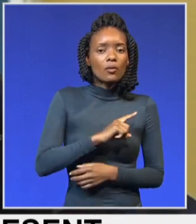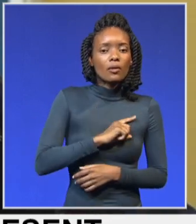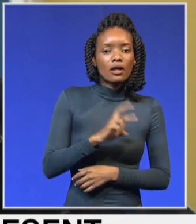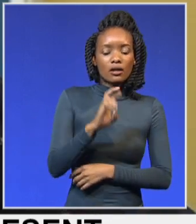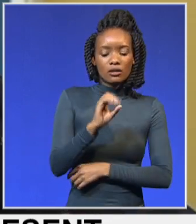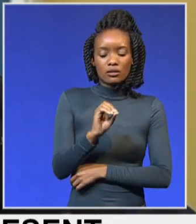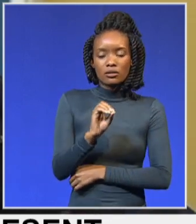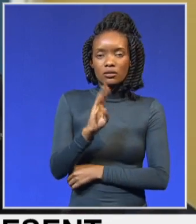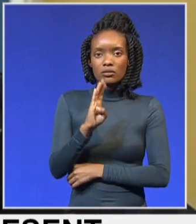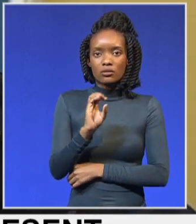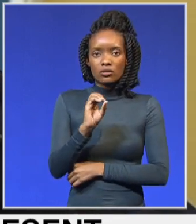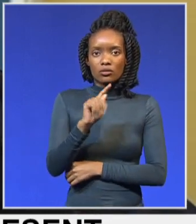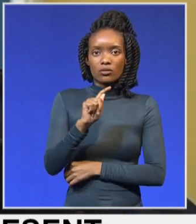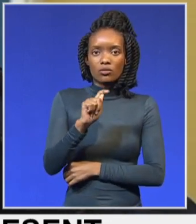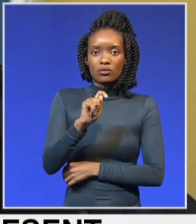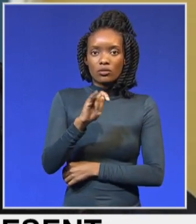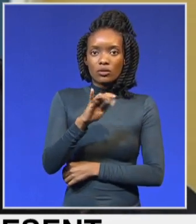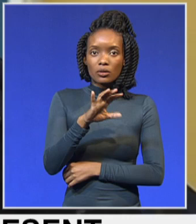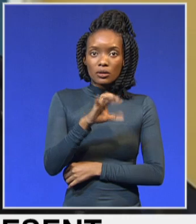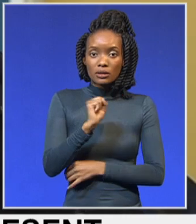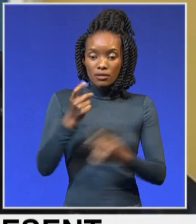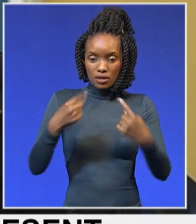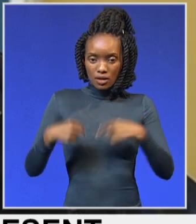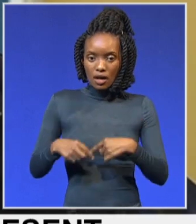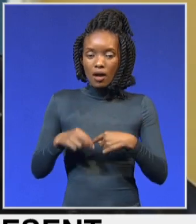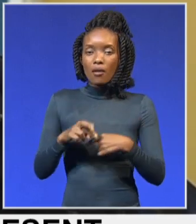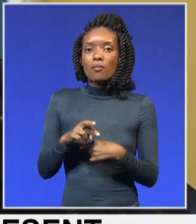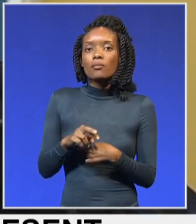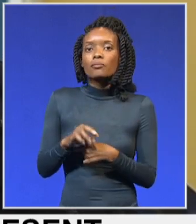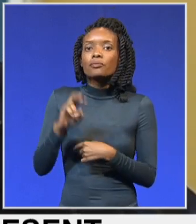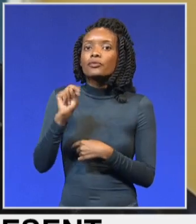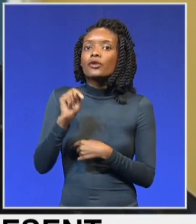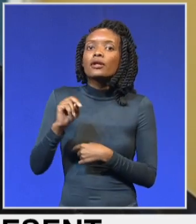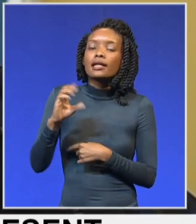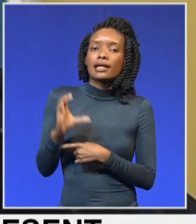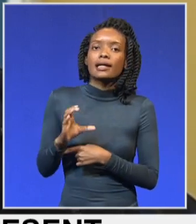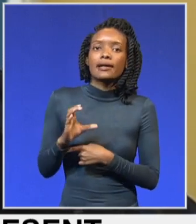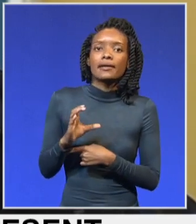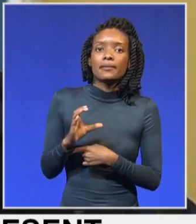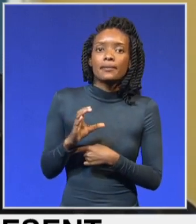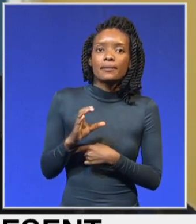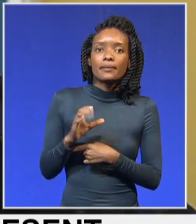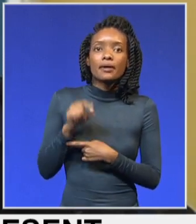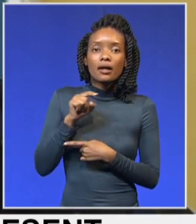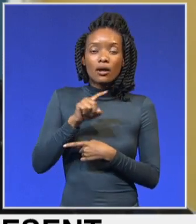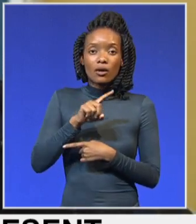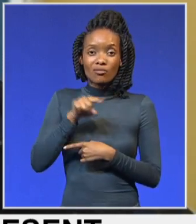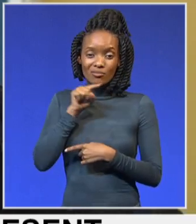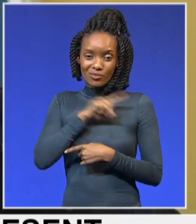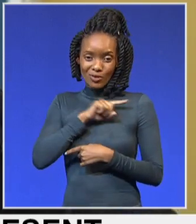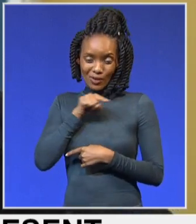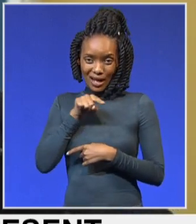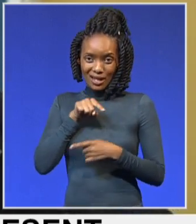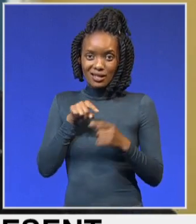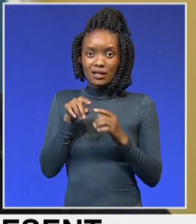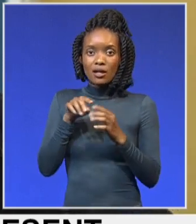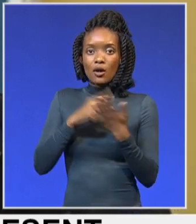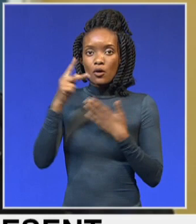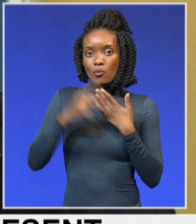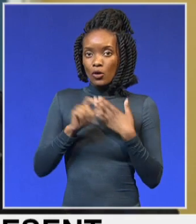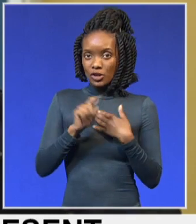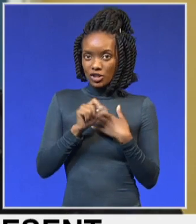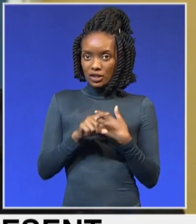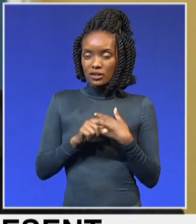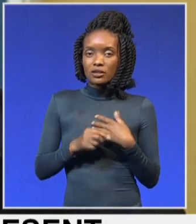came to the Northern Cape because of Sarajevo. The program started in 2016, 2017, my